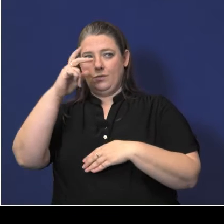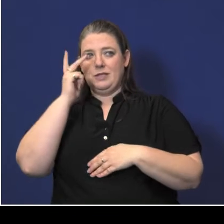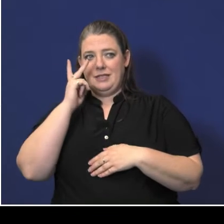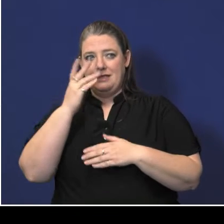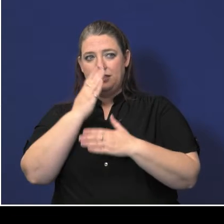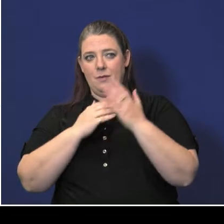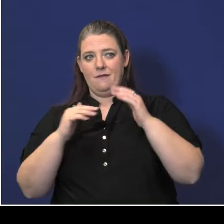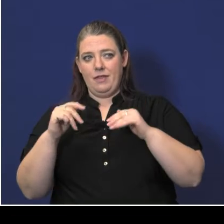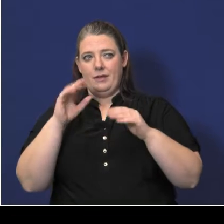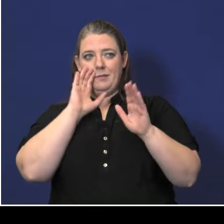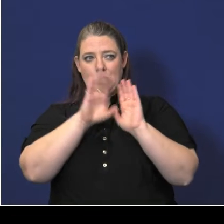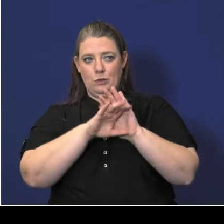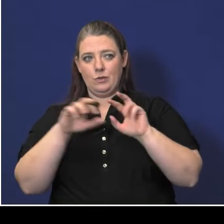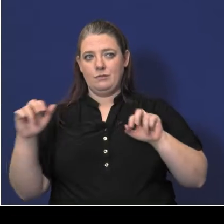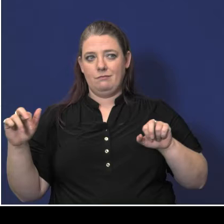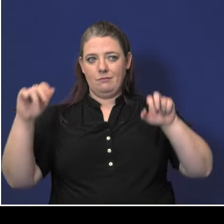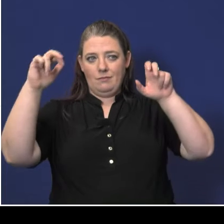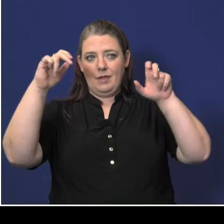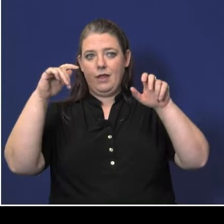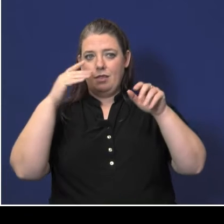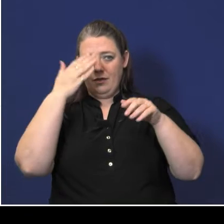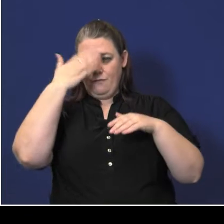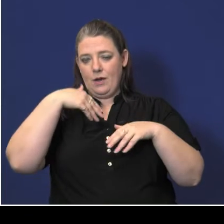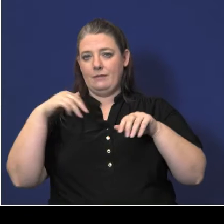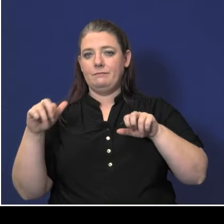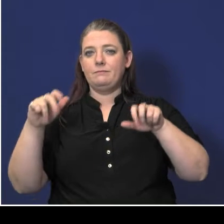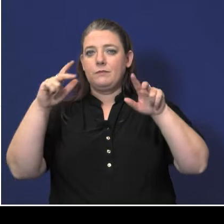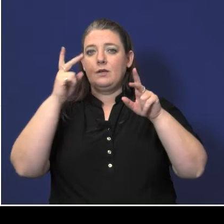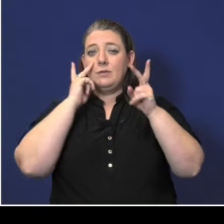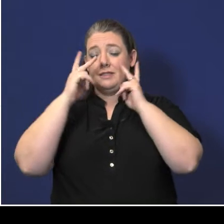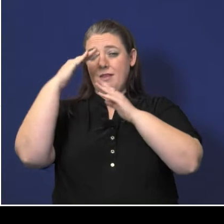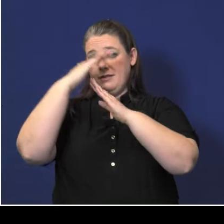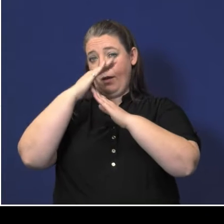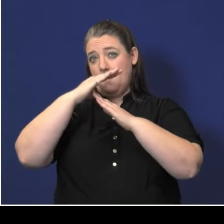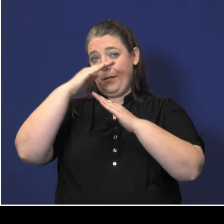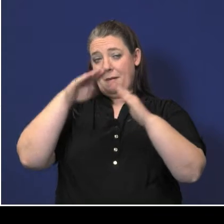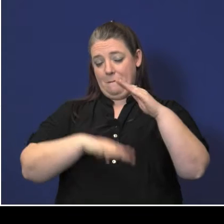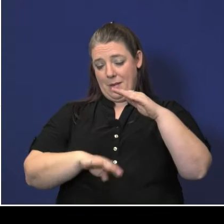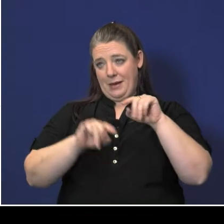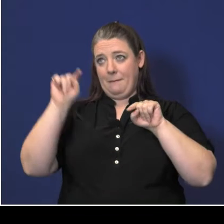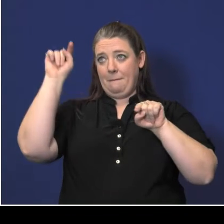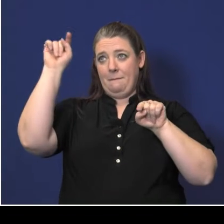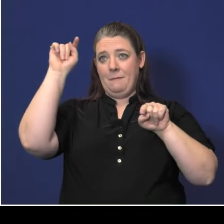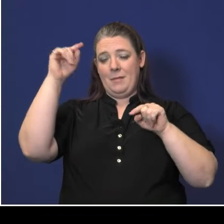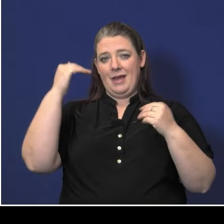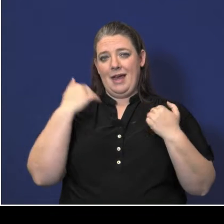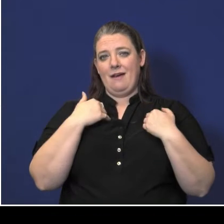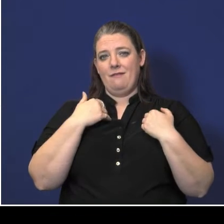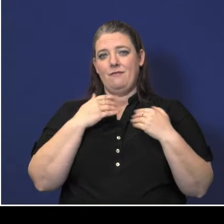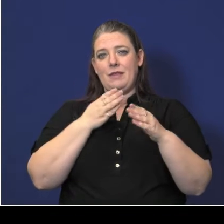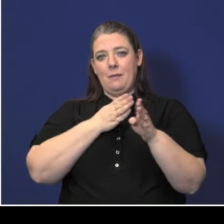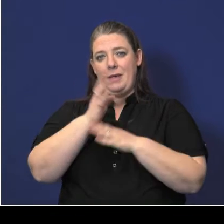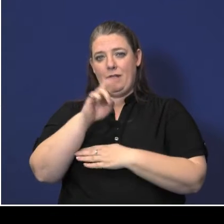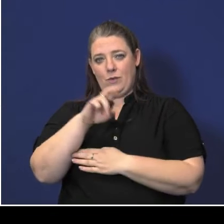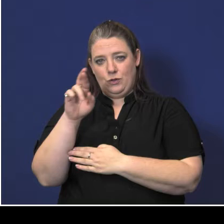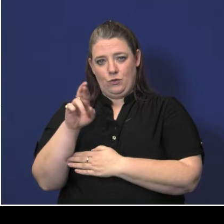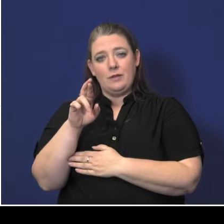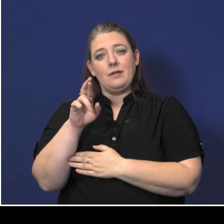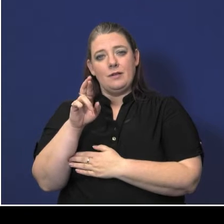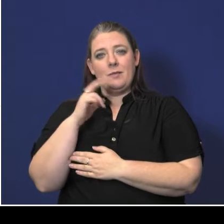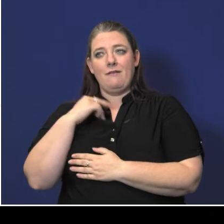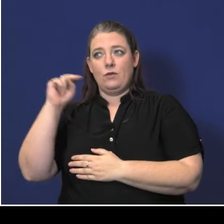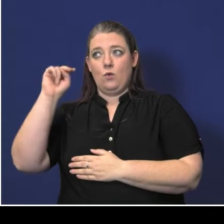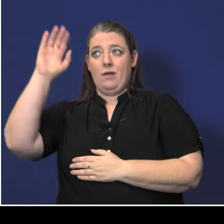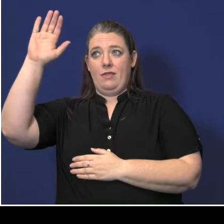renderings, but you also come in through the front. But if you see on the top and the bottom is also where we have the main restrooms, and we have restrooms on the north, restrooms